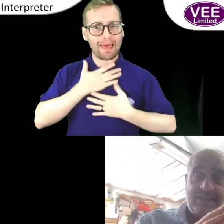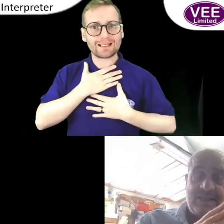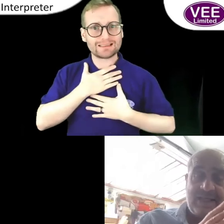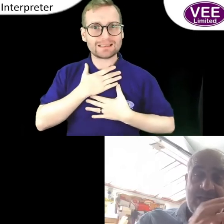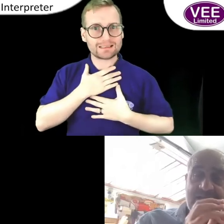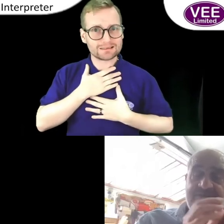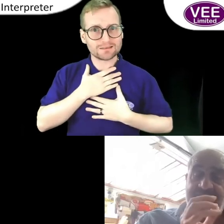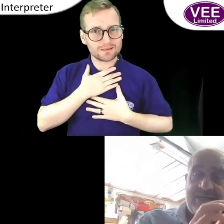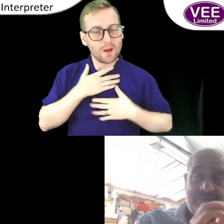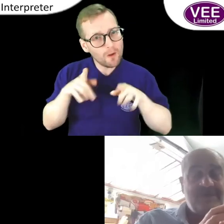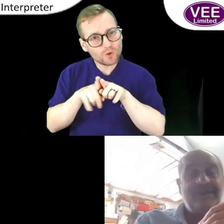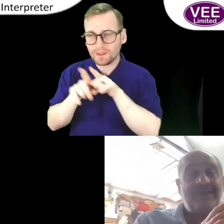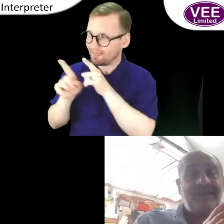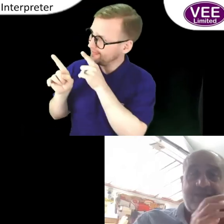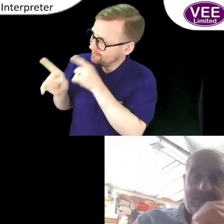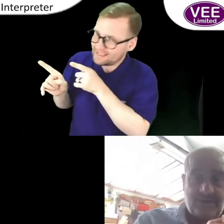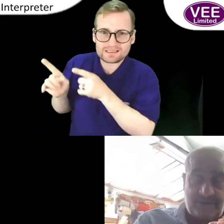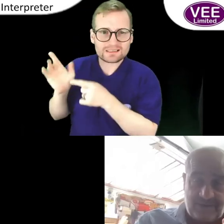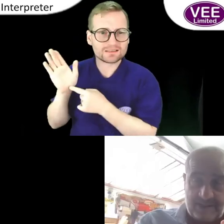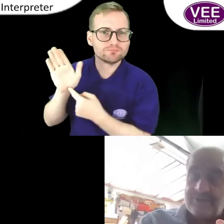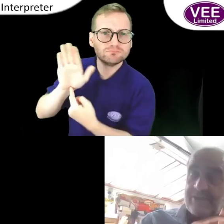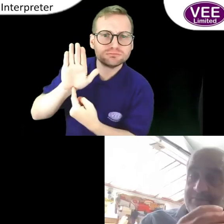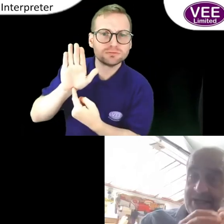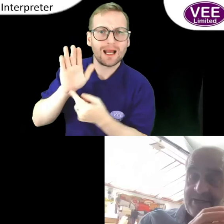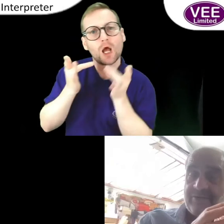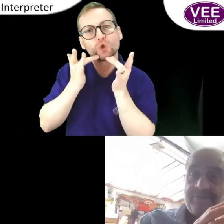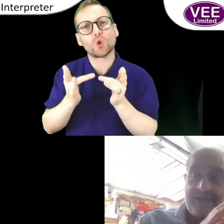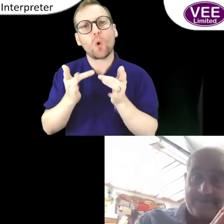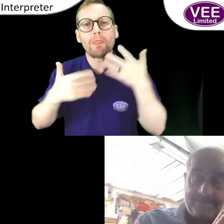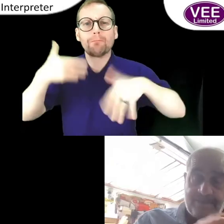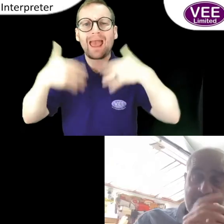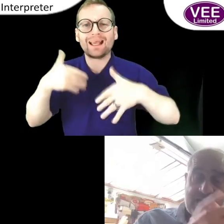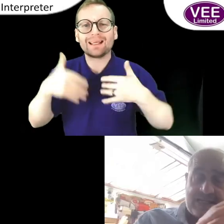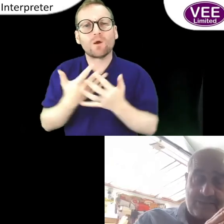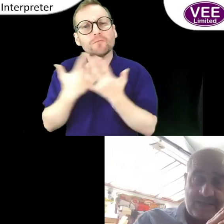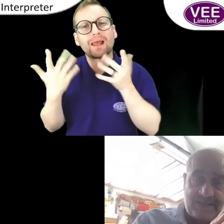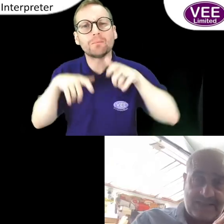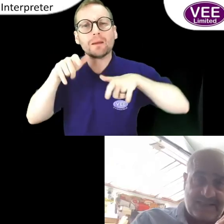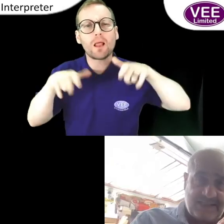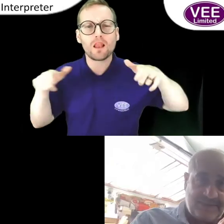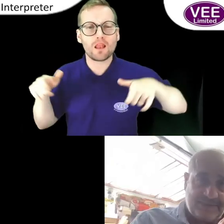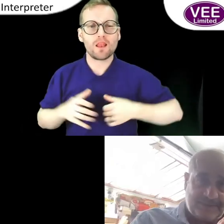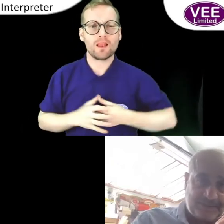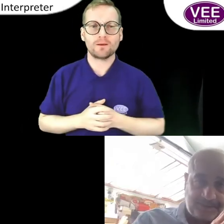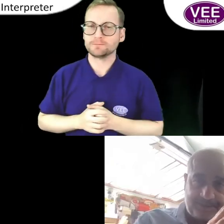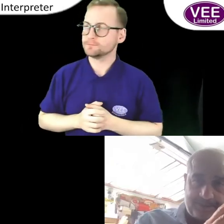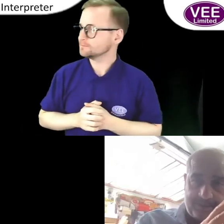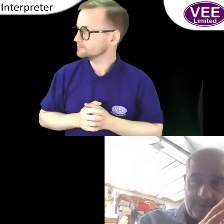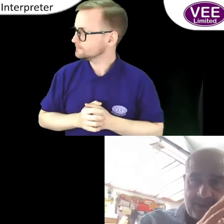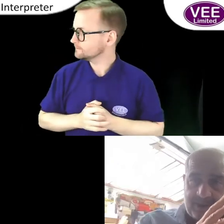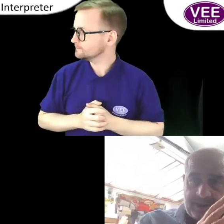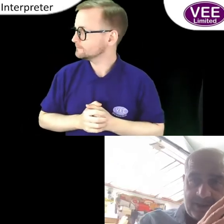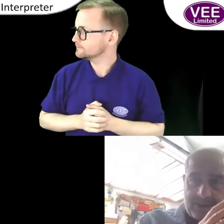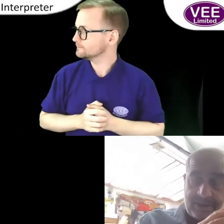delighted that is in this very humble material, I could reflect on the pain of many. Can we have the next slide, please?